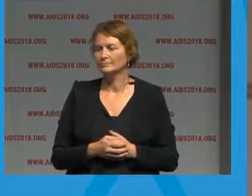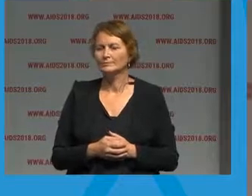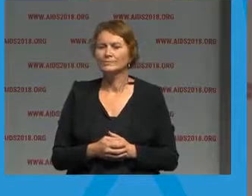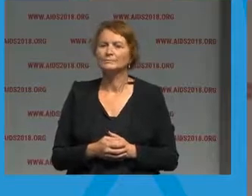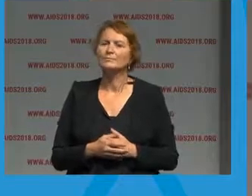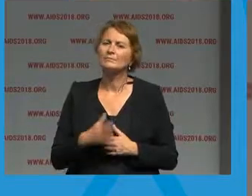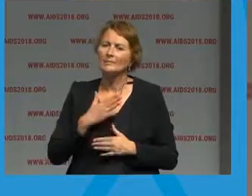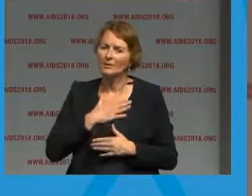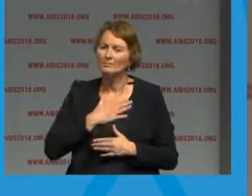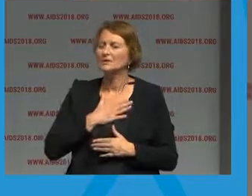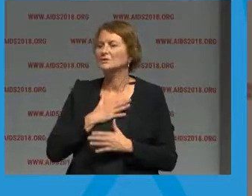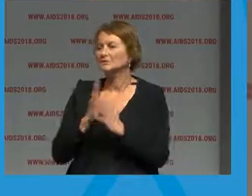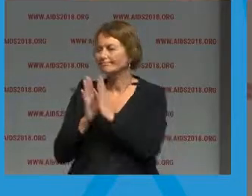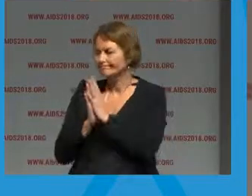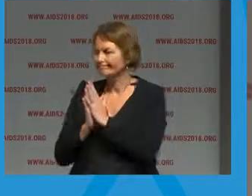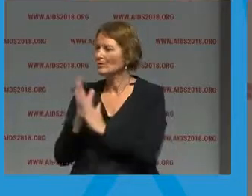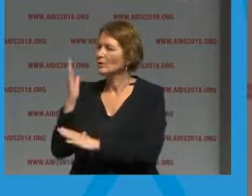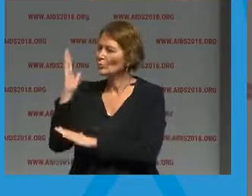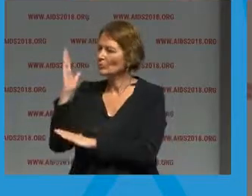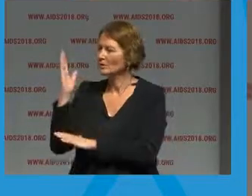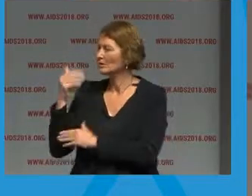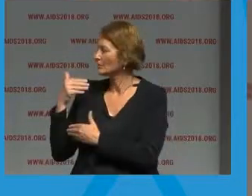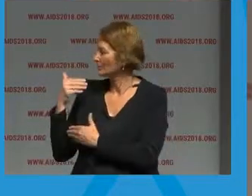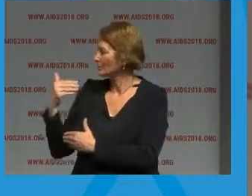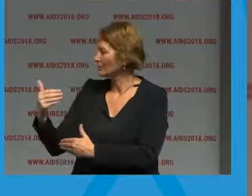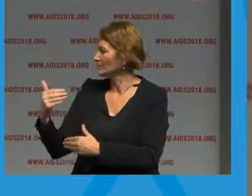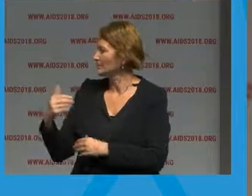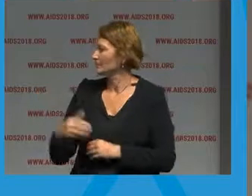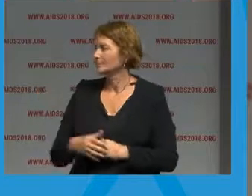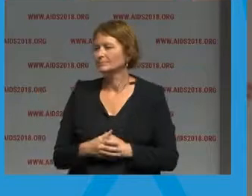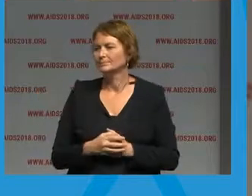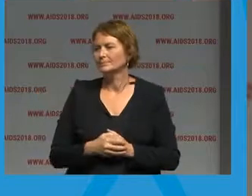Please allow the presenter to continue.